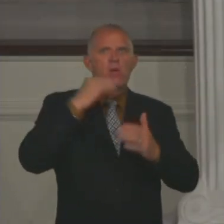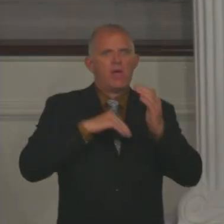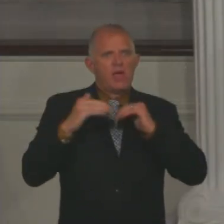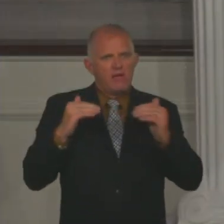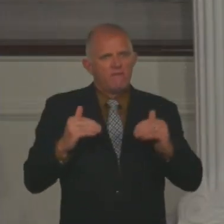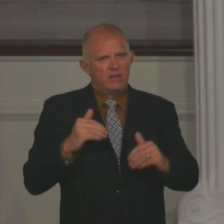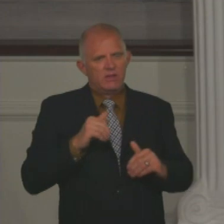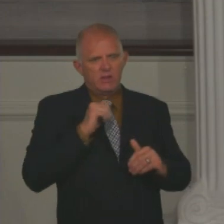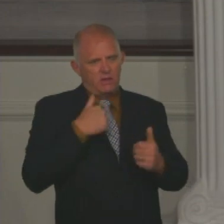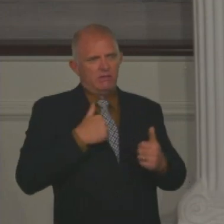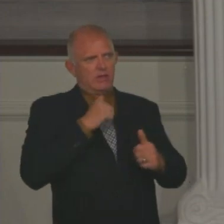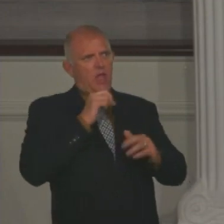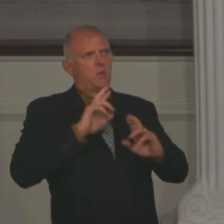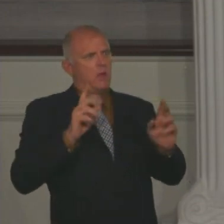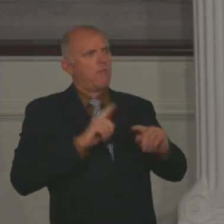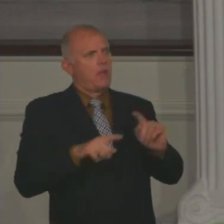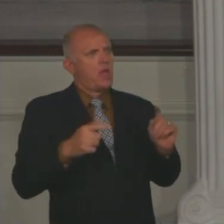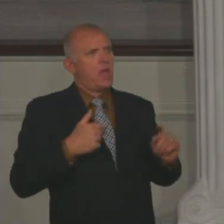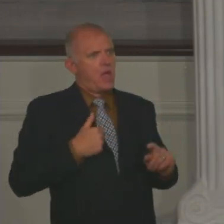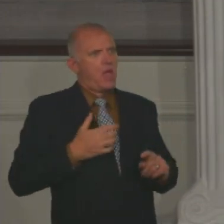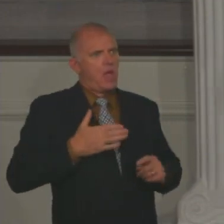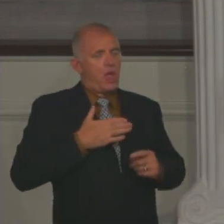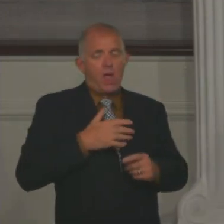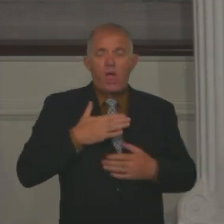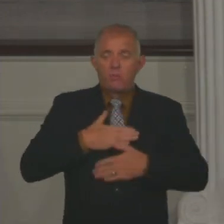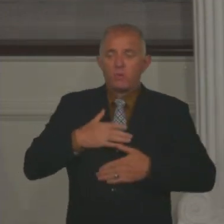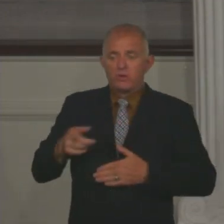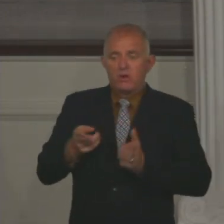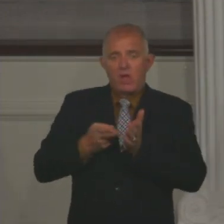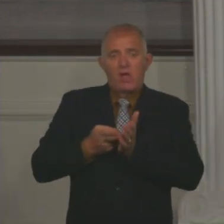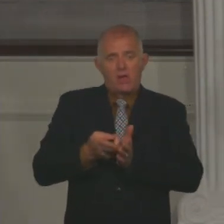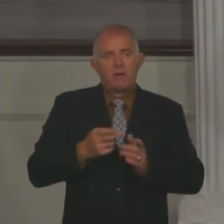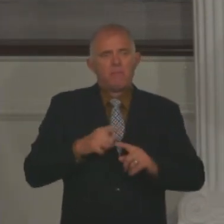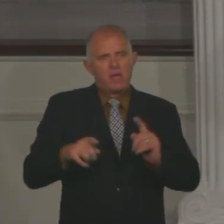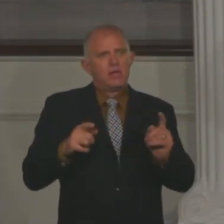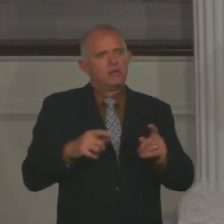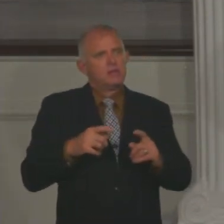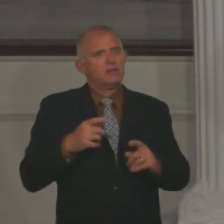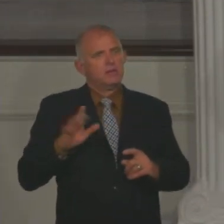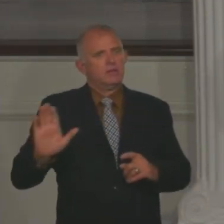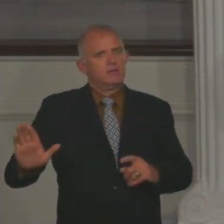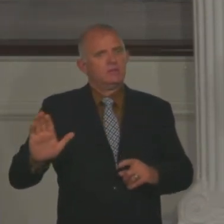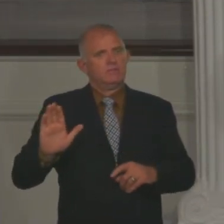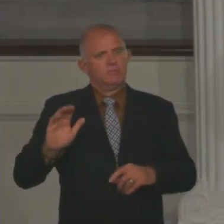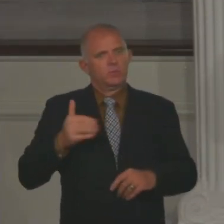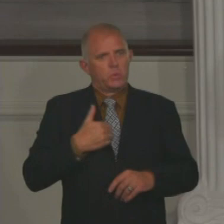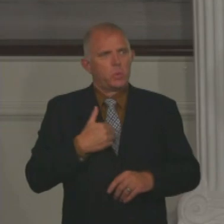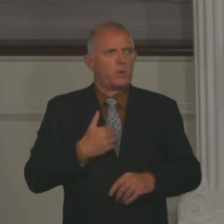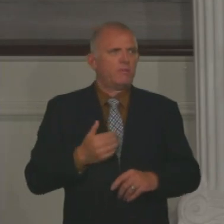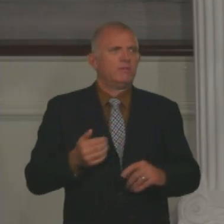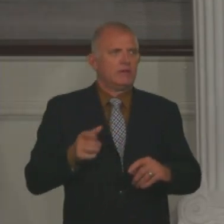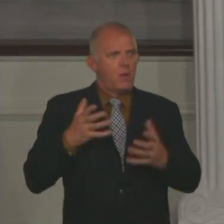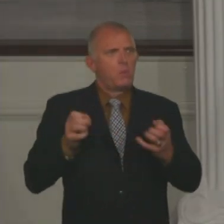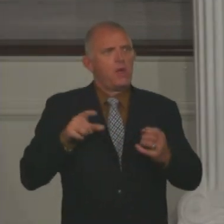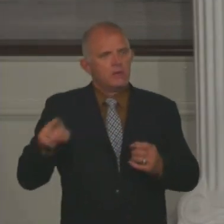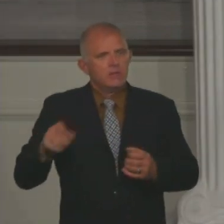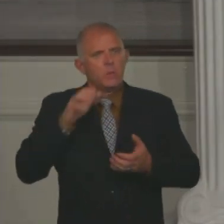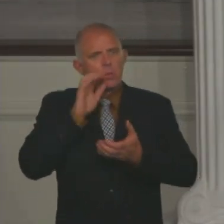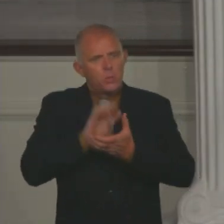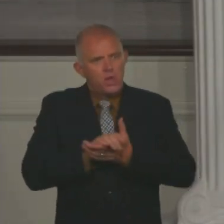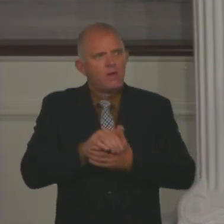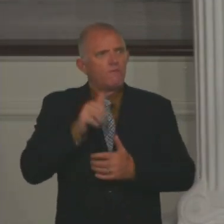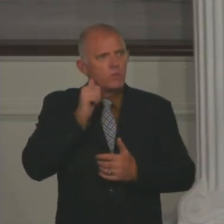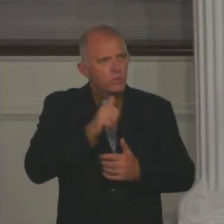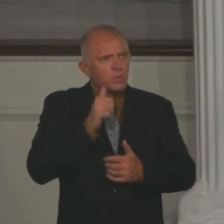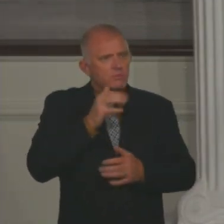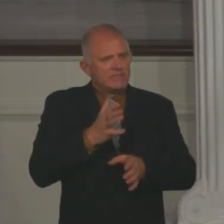such a commitment. I appreciate his honesty, but I'm praying for a soul. I want to see God save him and bring him and his wife and his girls to the Lord